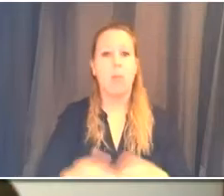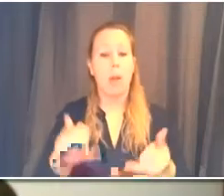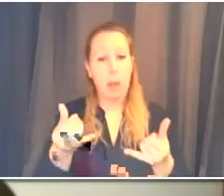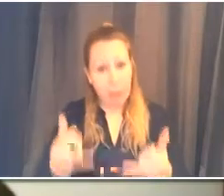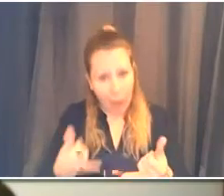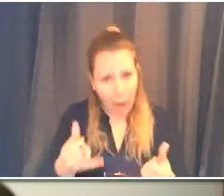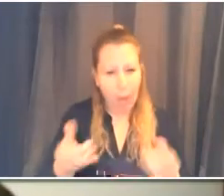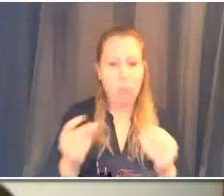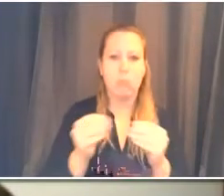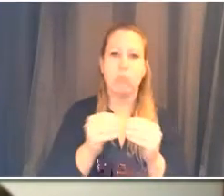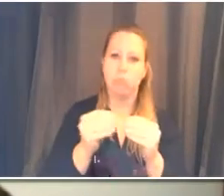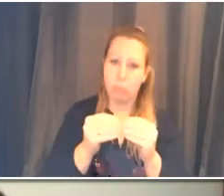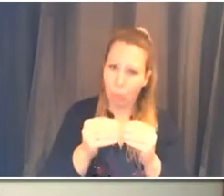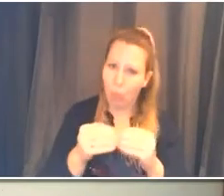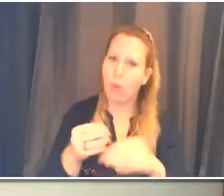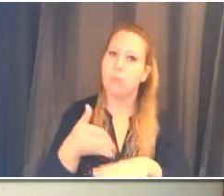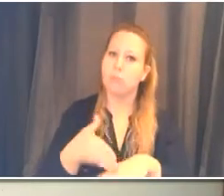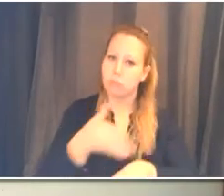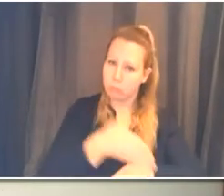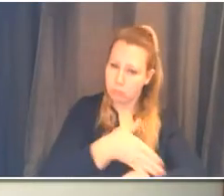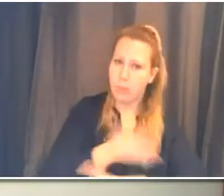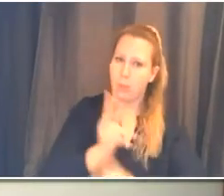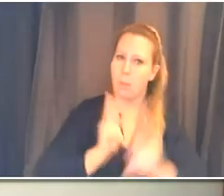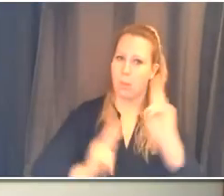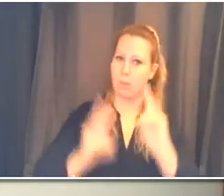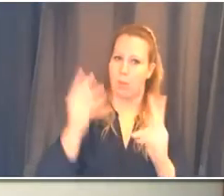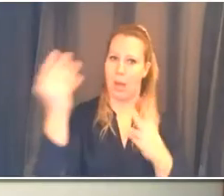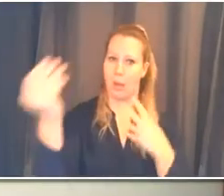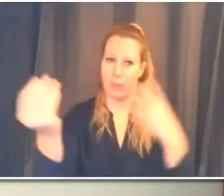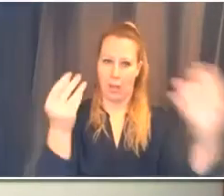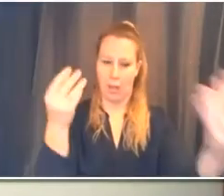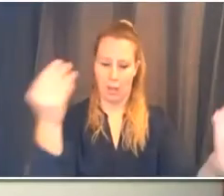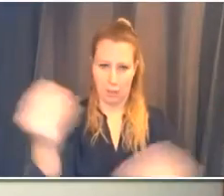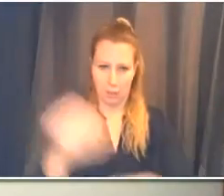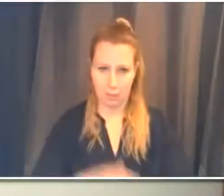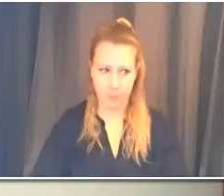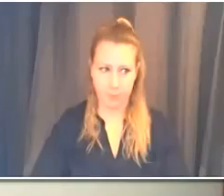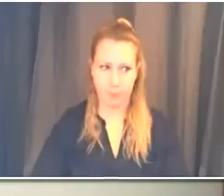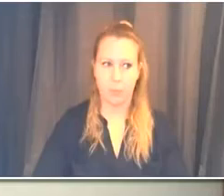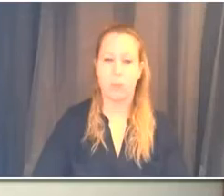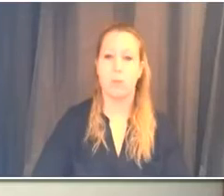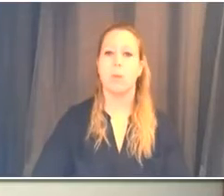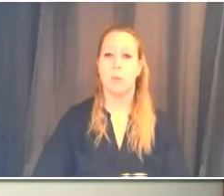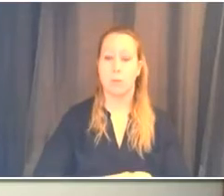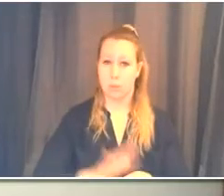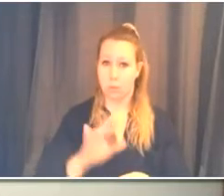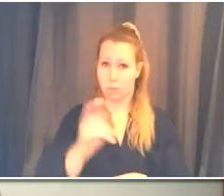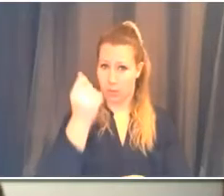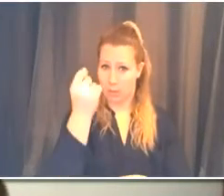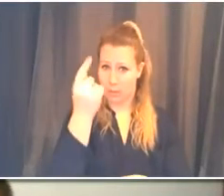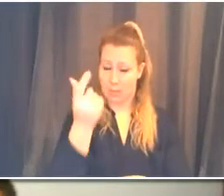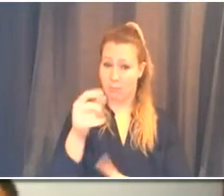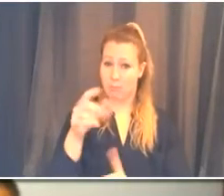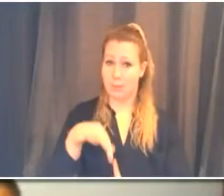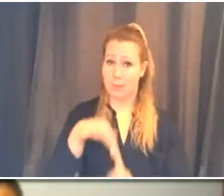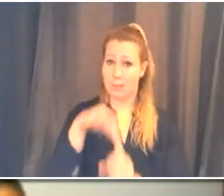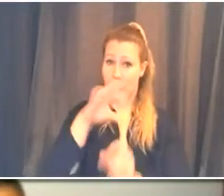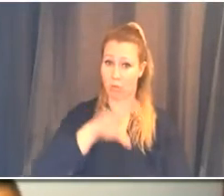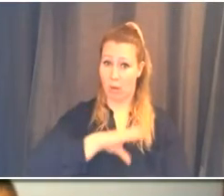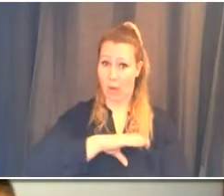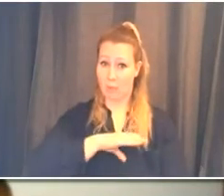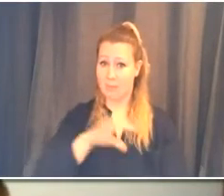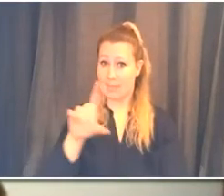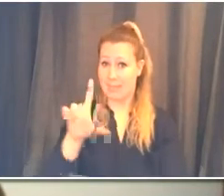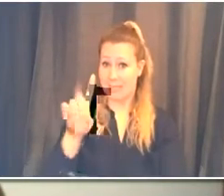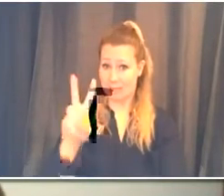month they've been on this list they've been on our radar for months we know who's living in that household what's going on what the backgrounds